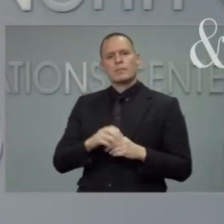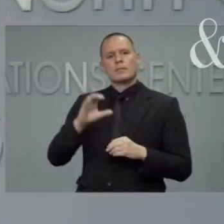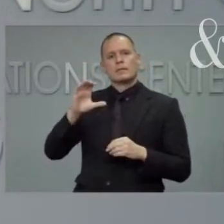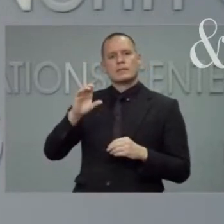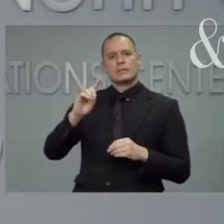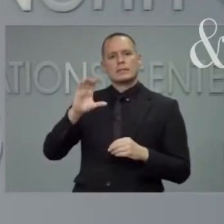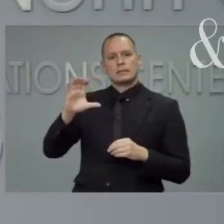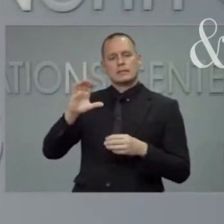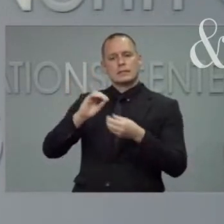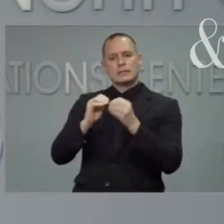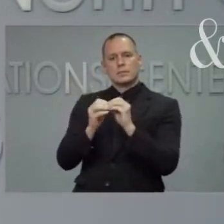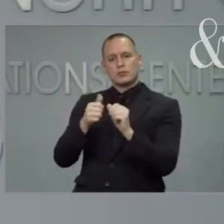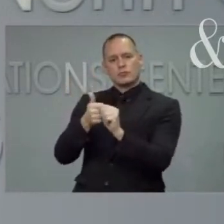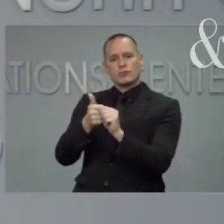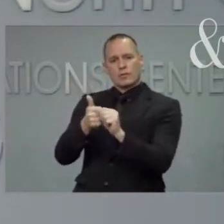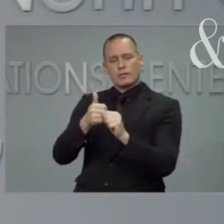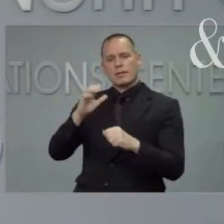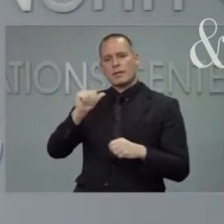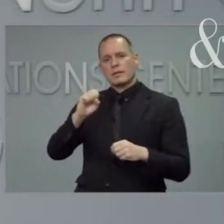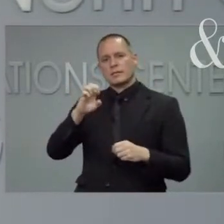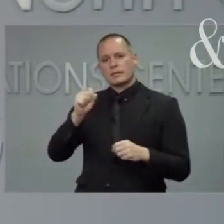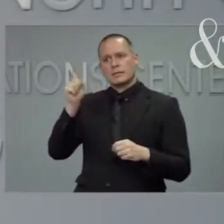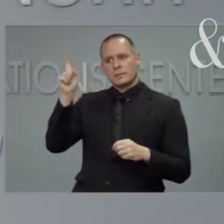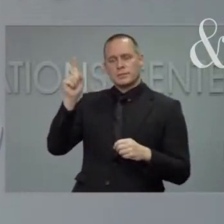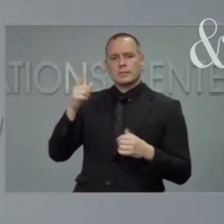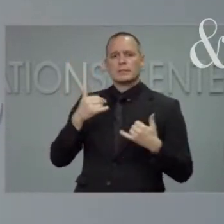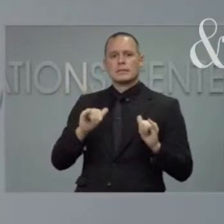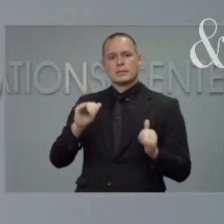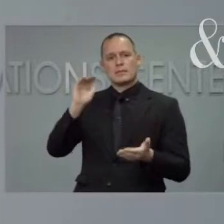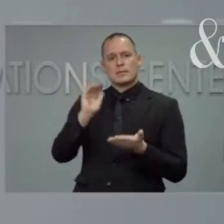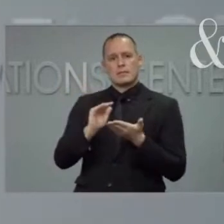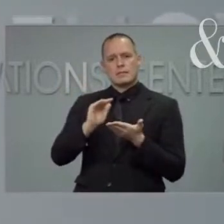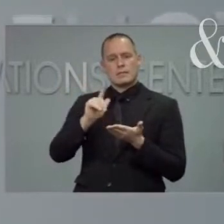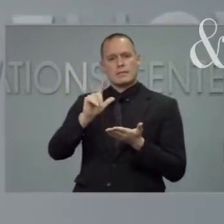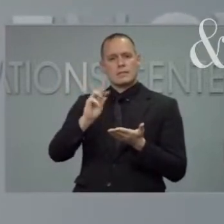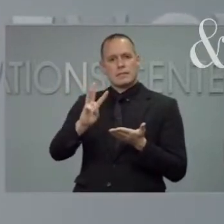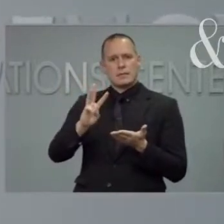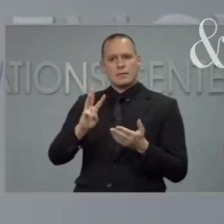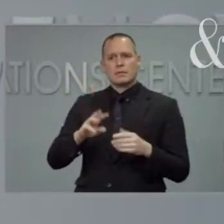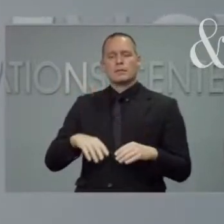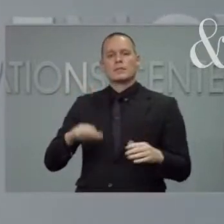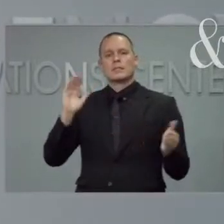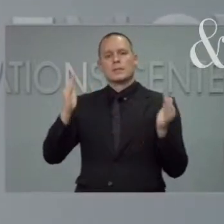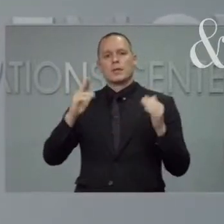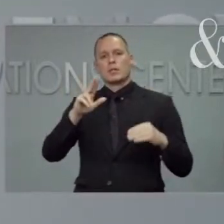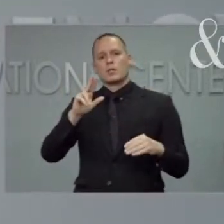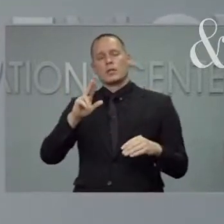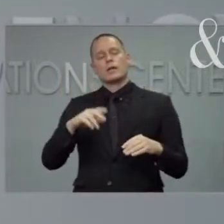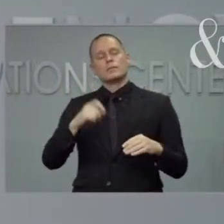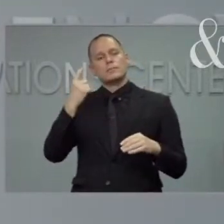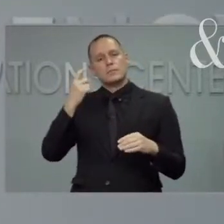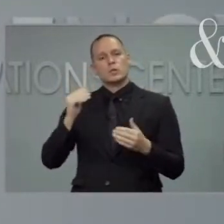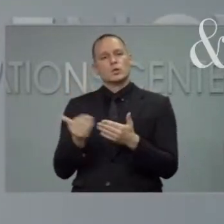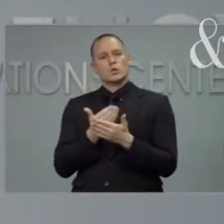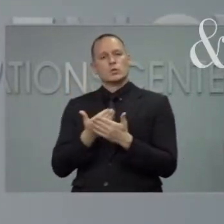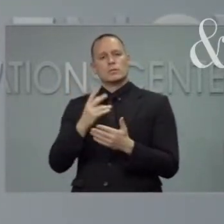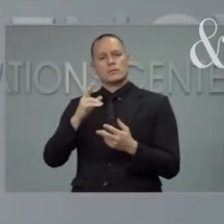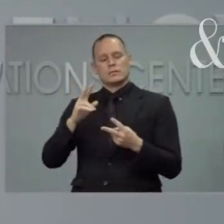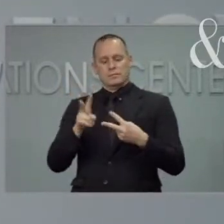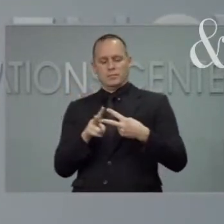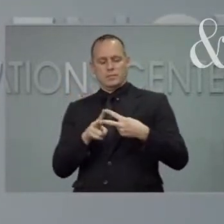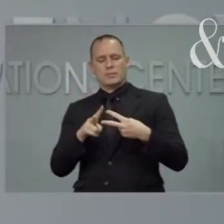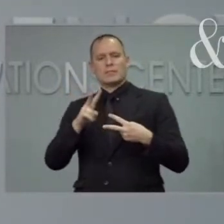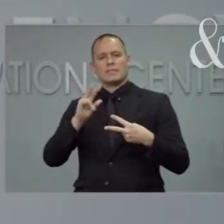CDC's tracker showing the number of cases, while still fairly low for the UK and South Africa variants of COVID-19, that